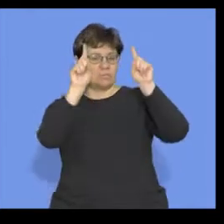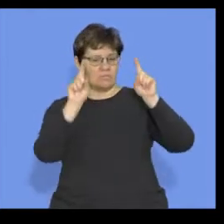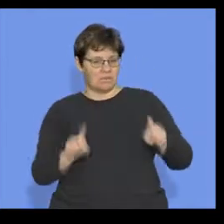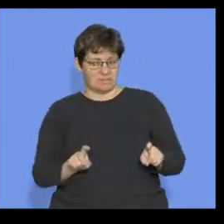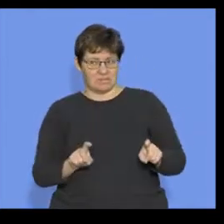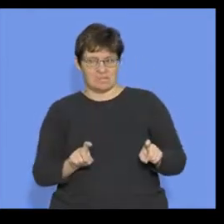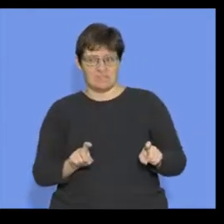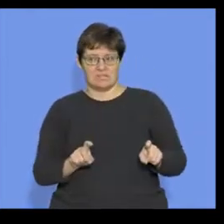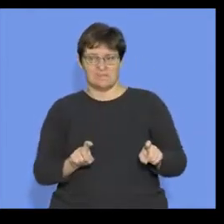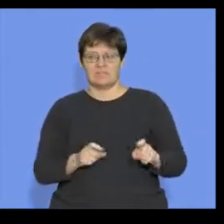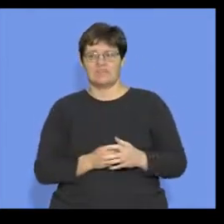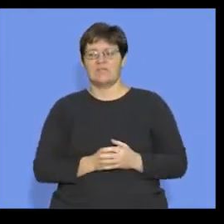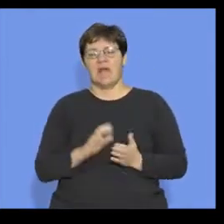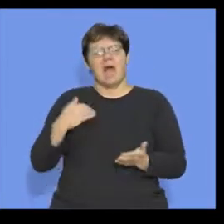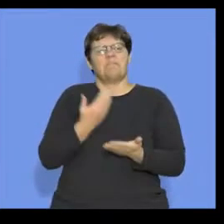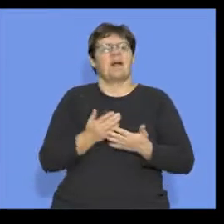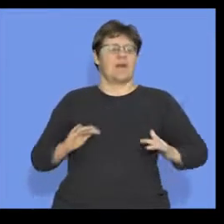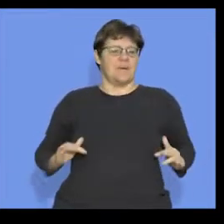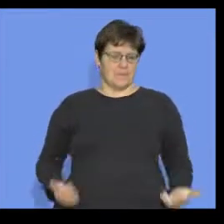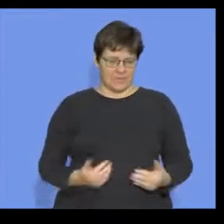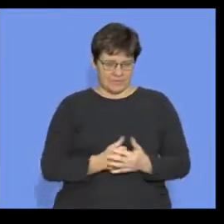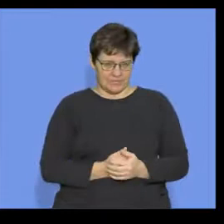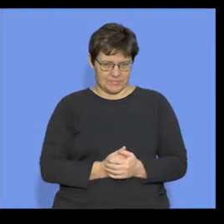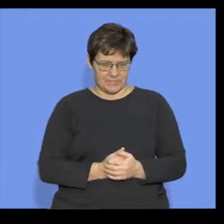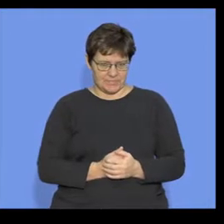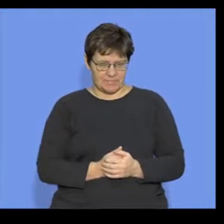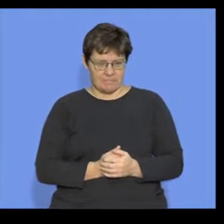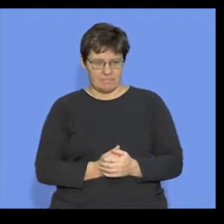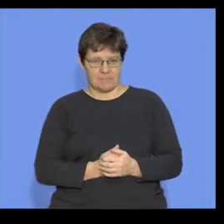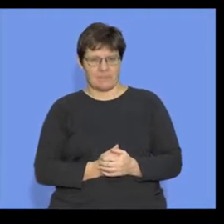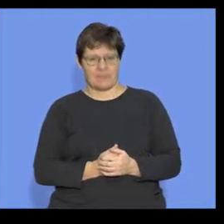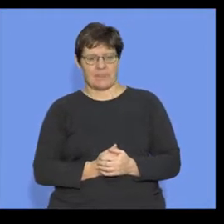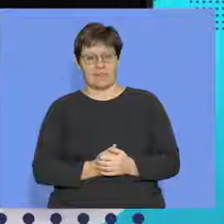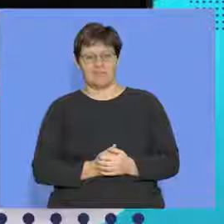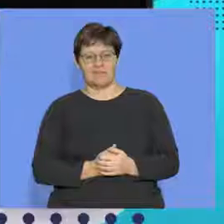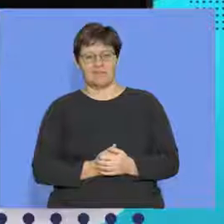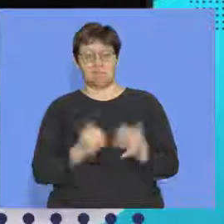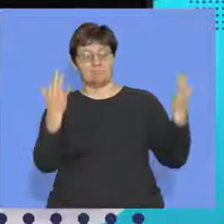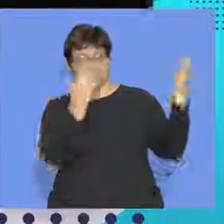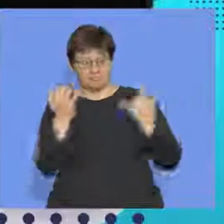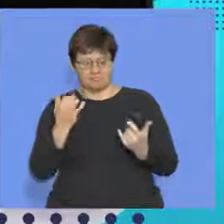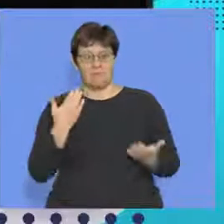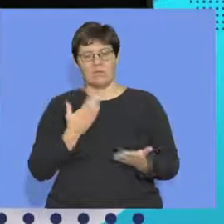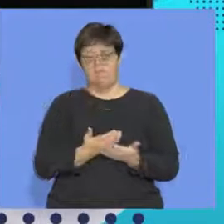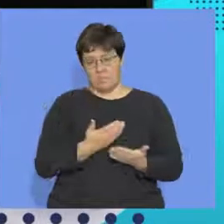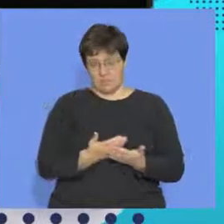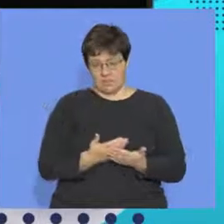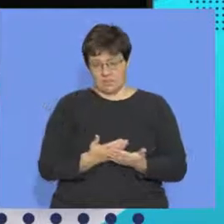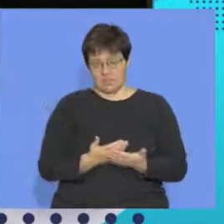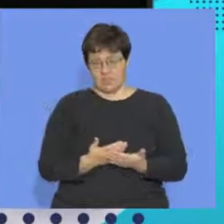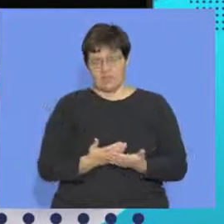counting principle. Okay. So application of counting principle in calculating